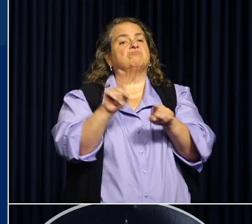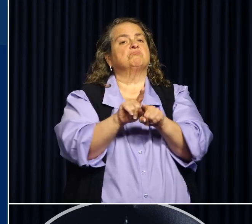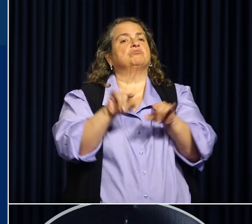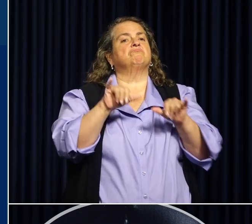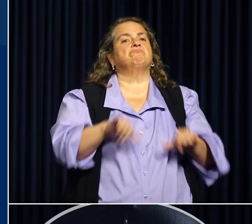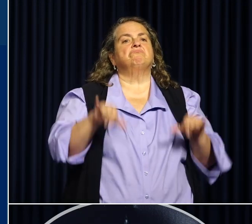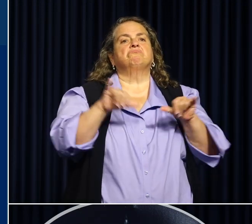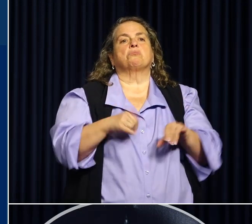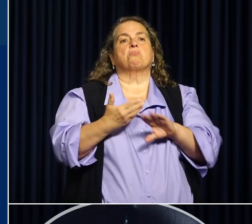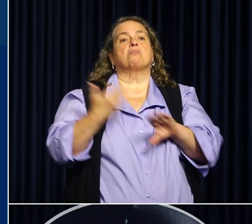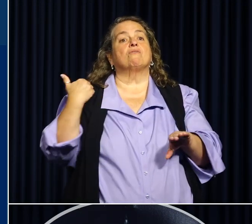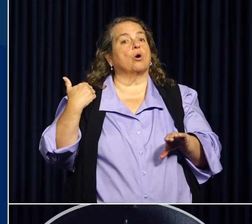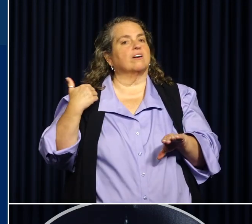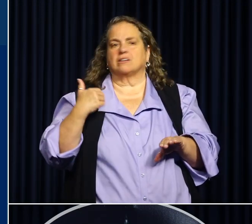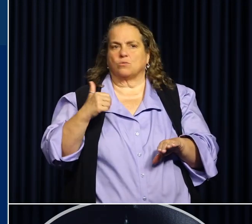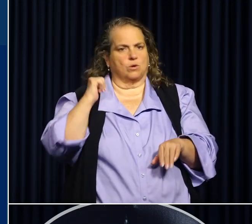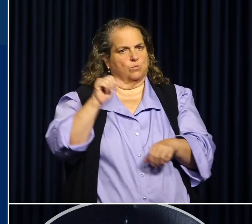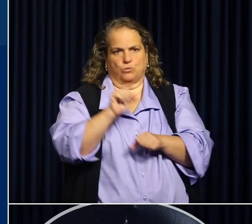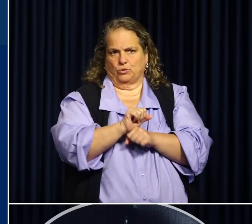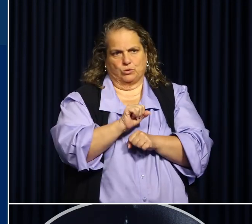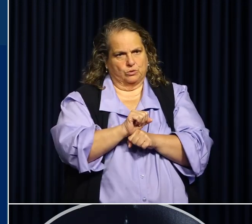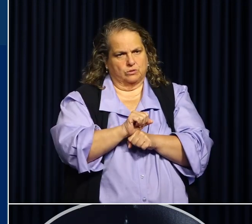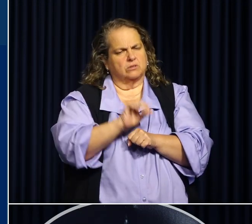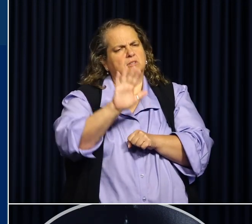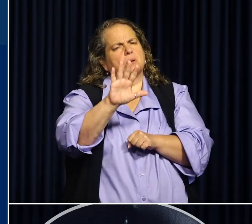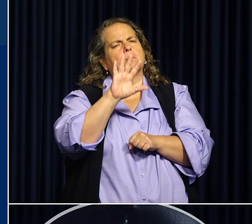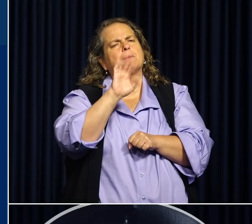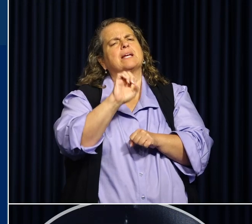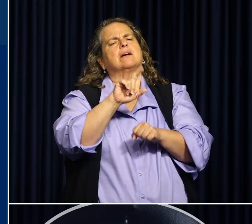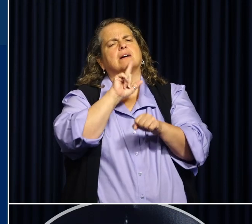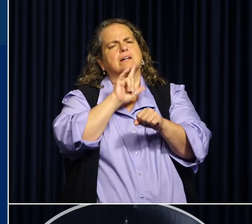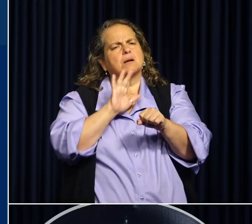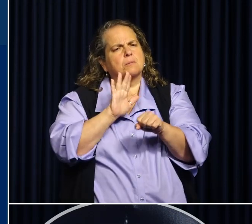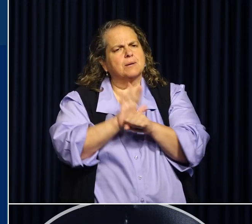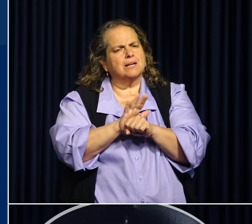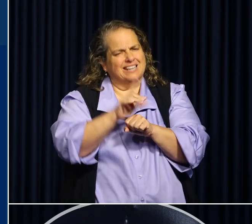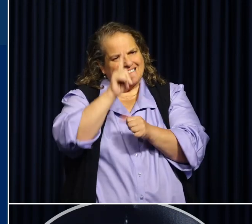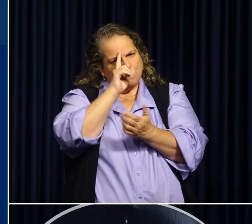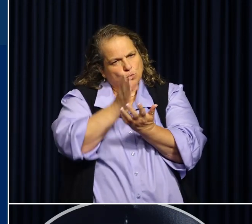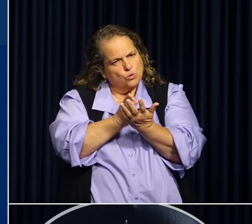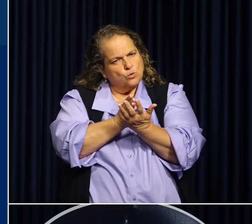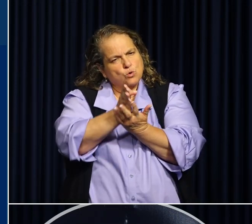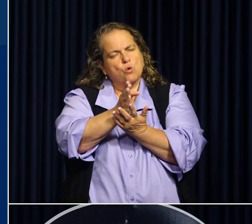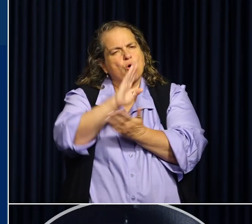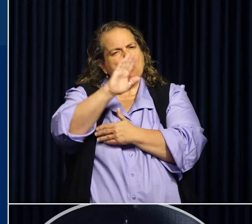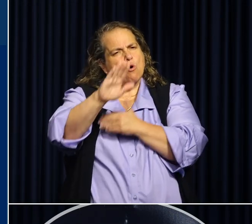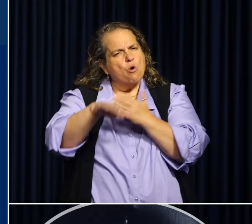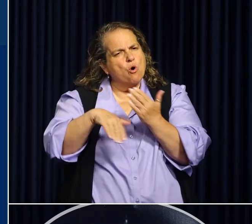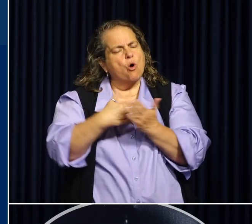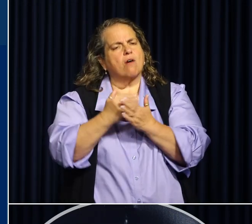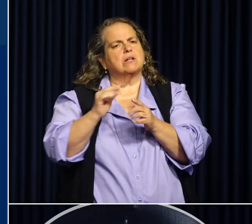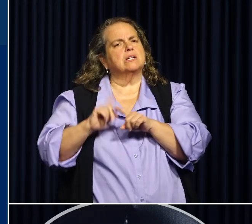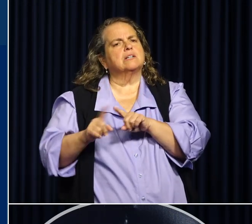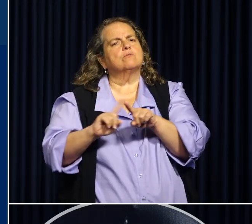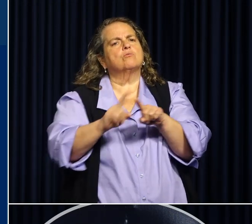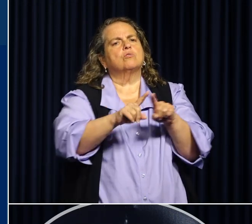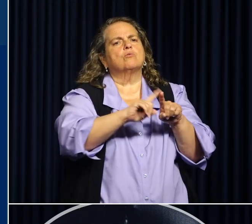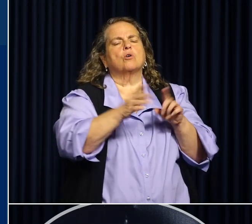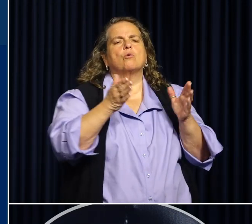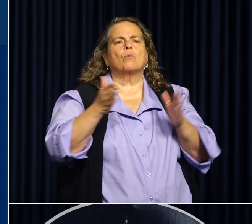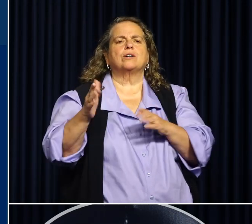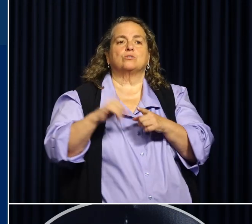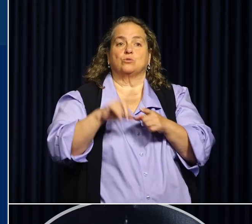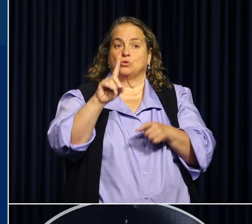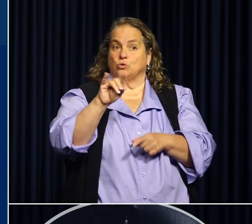this, it won't work. So let's make sure we're committed. Let's make sure we're thinking through all of the different ways to do